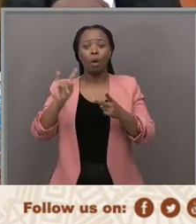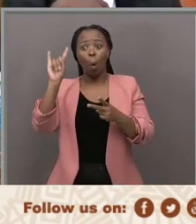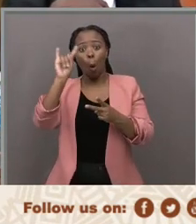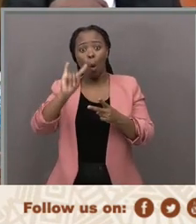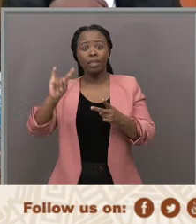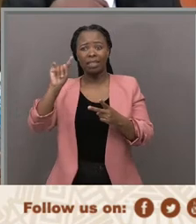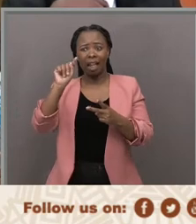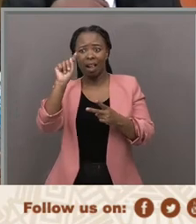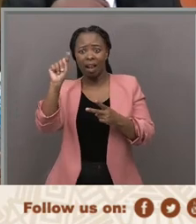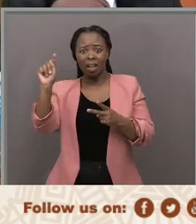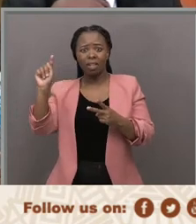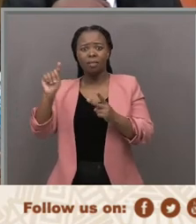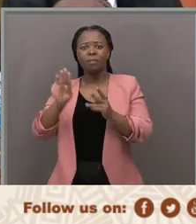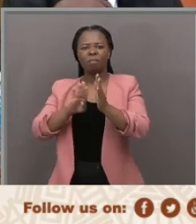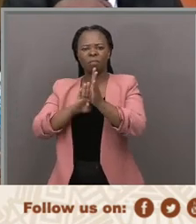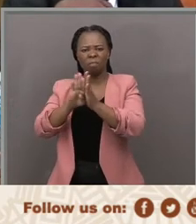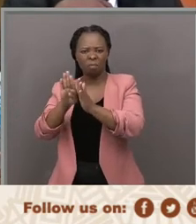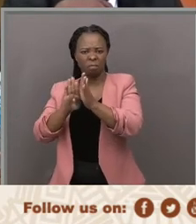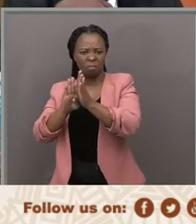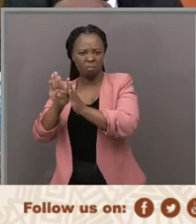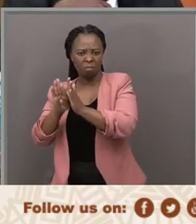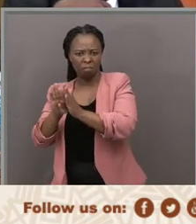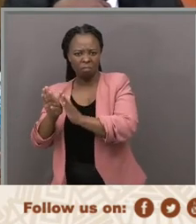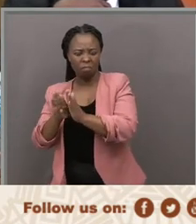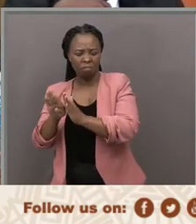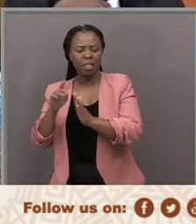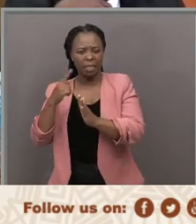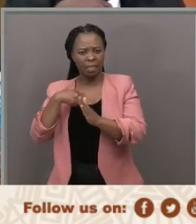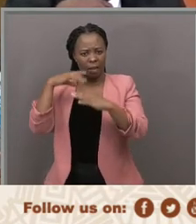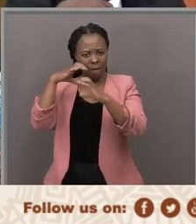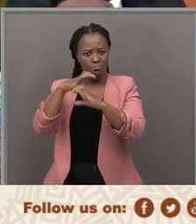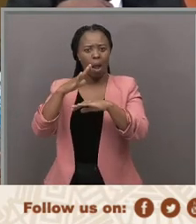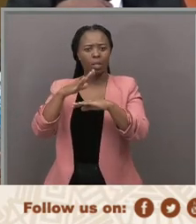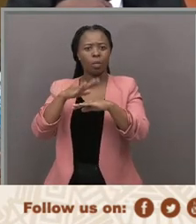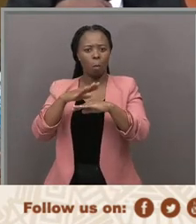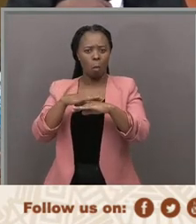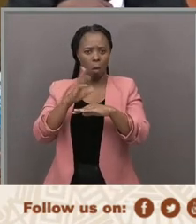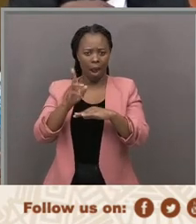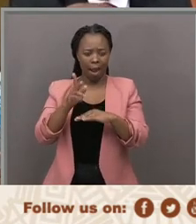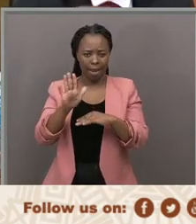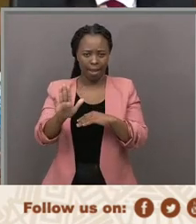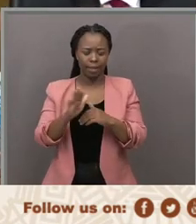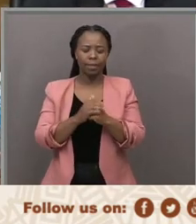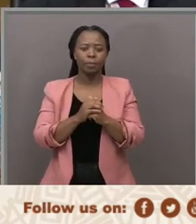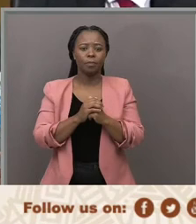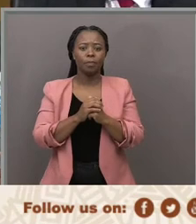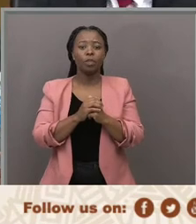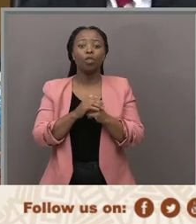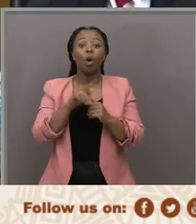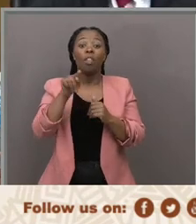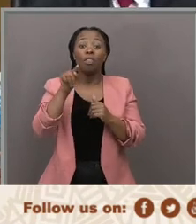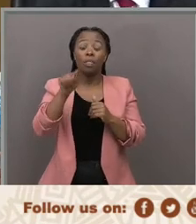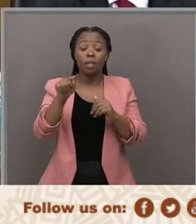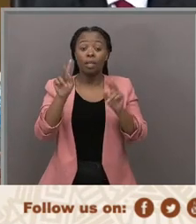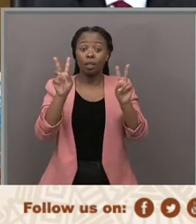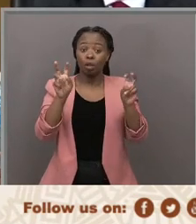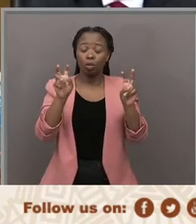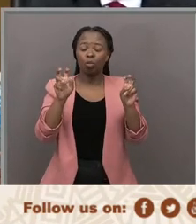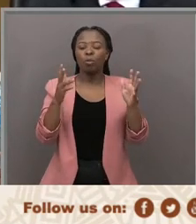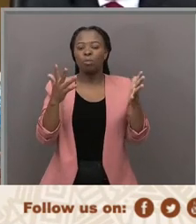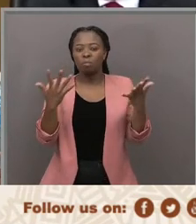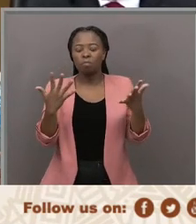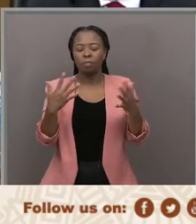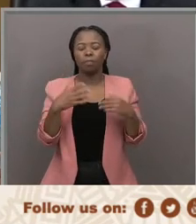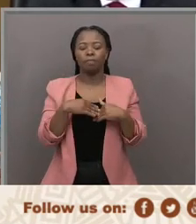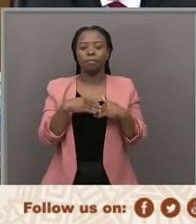is a matter that we have been focusing on. And I know that on that issue, we have not made as much progress